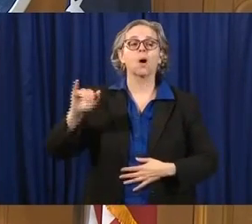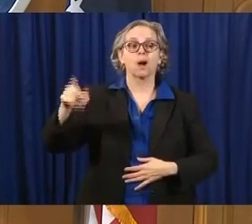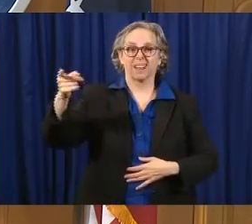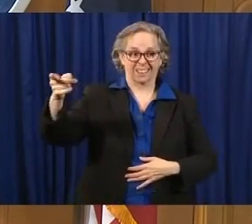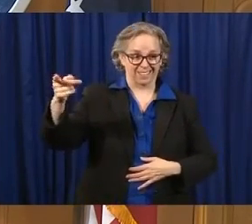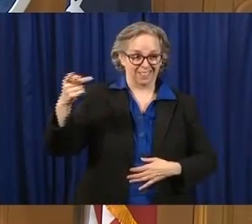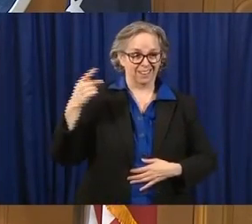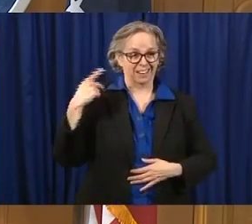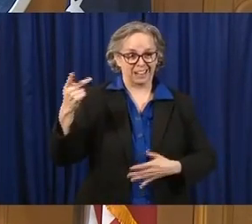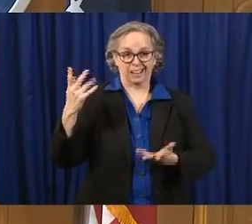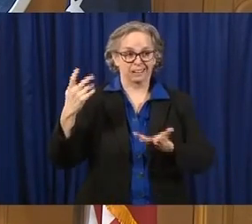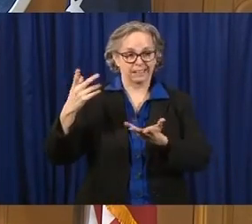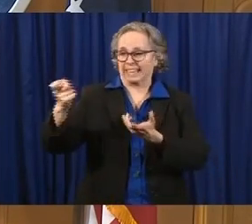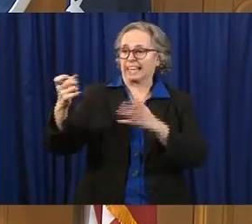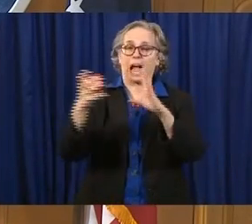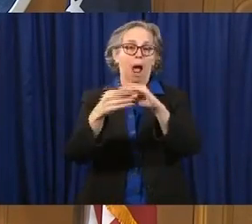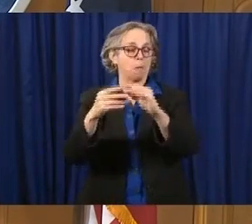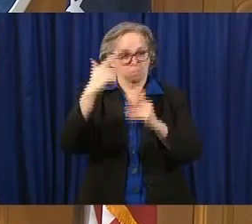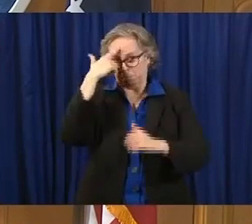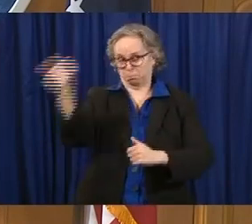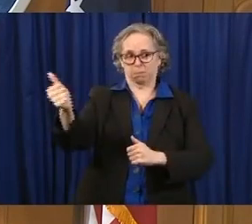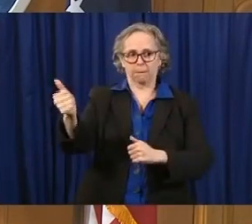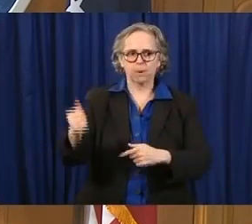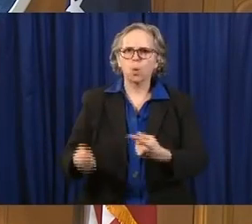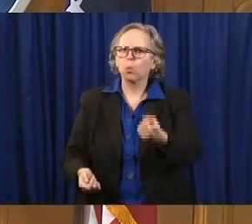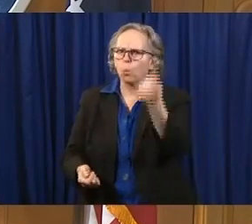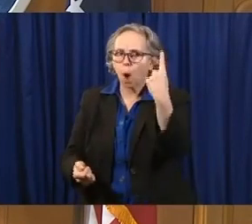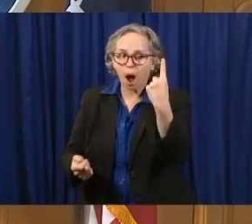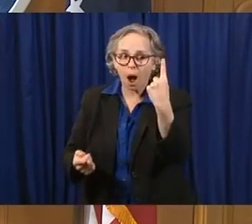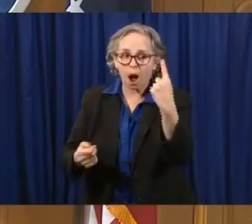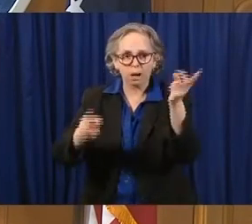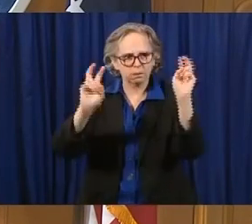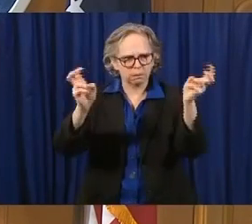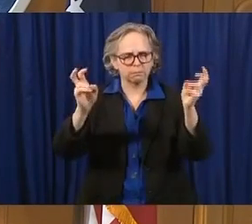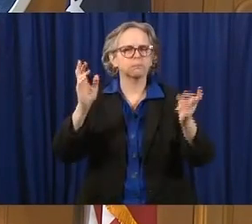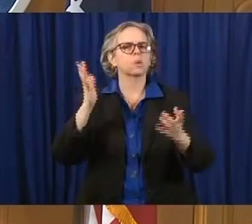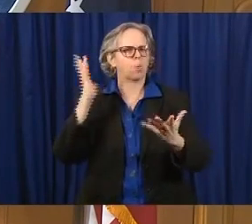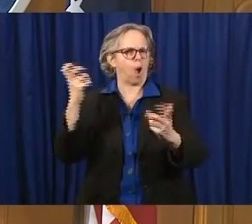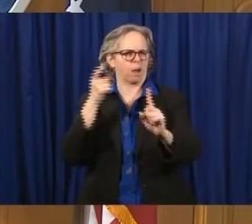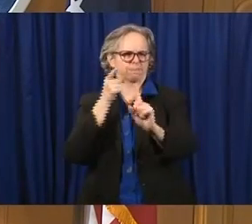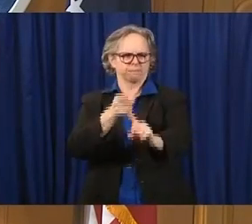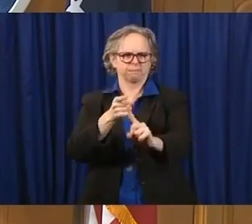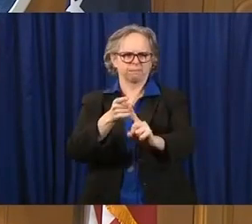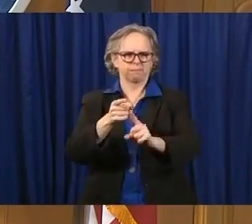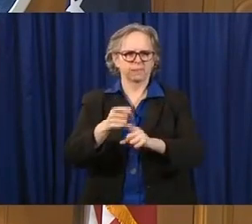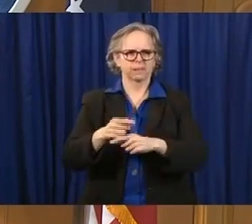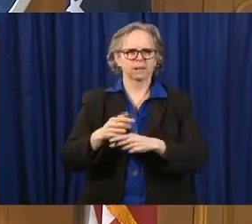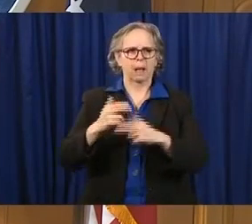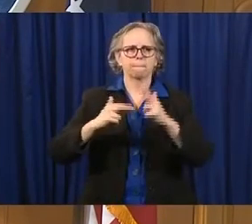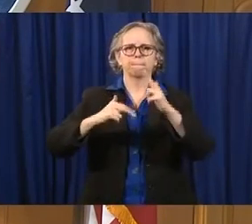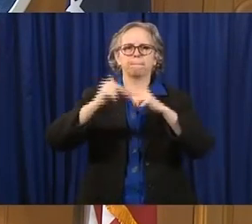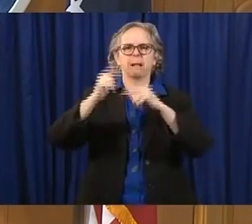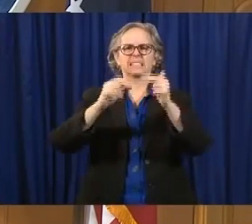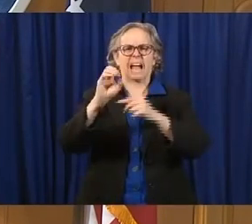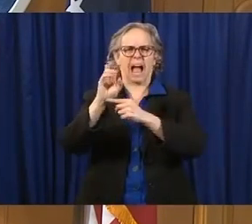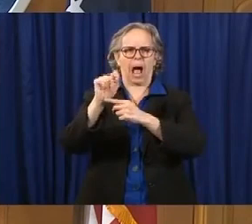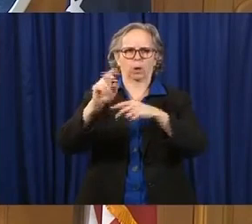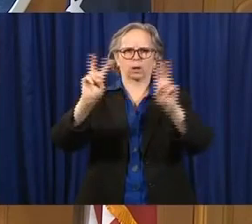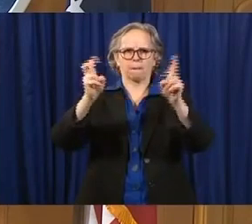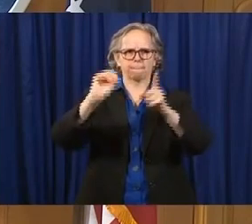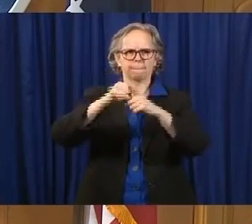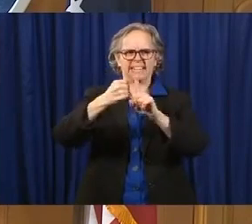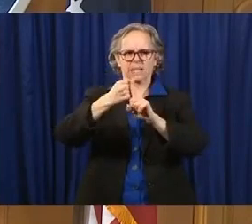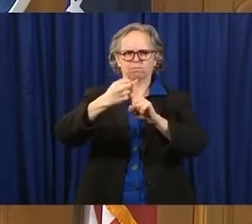of the things I know he's going to talk about is kind of the build out as we work to make sure that we have the